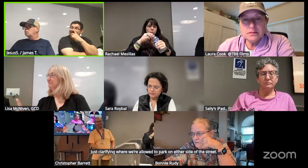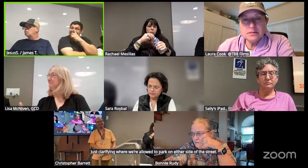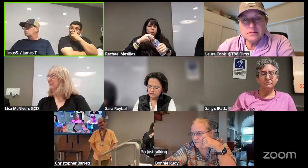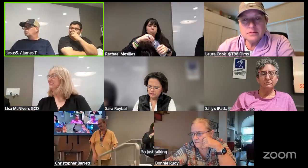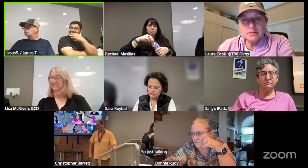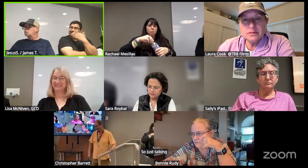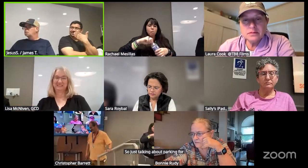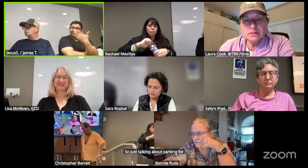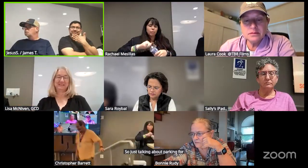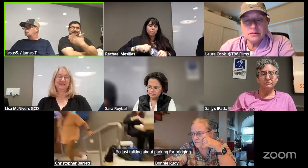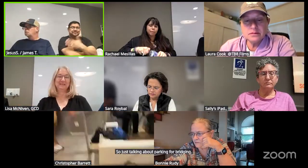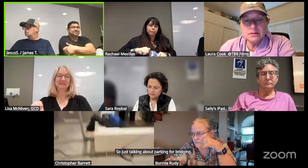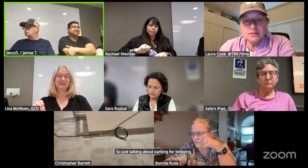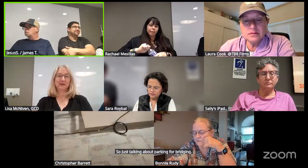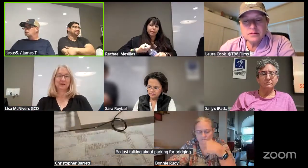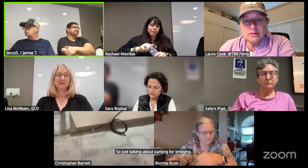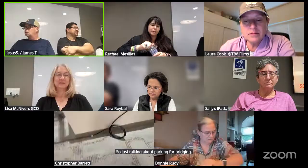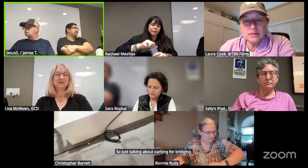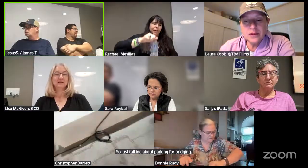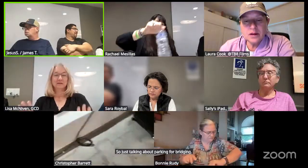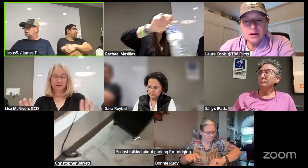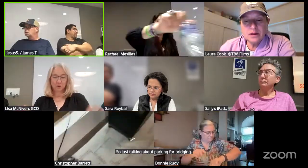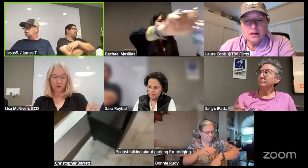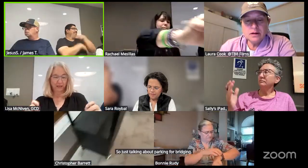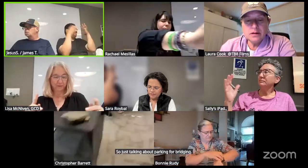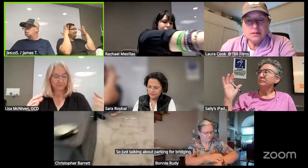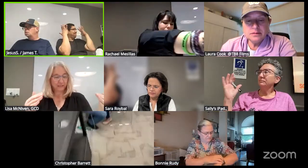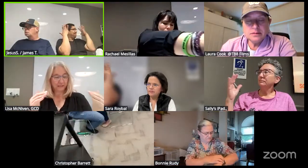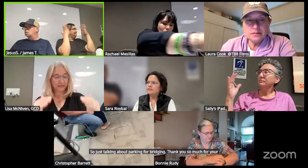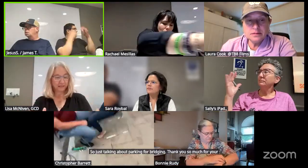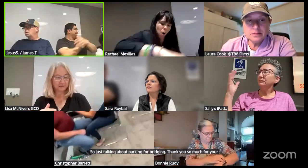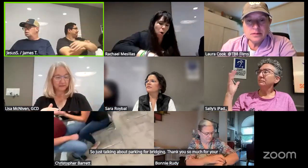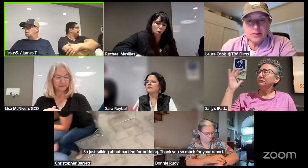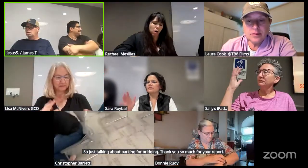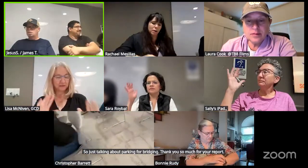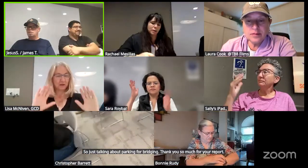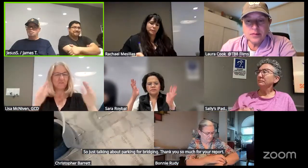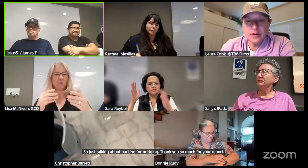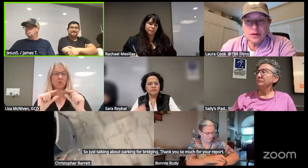Friday. Thank you so much for your report. Okay.